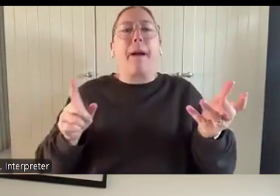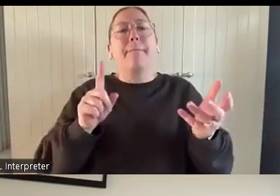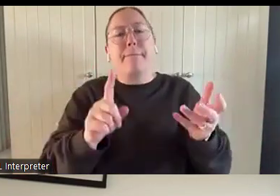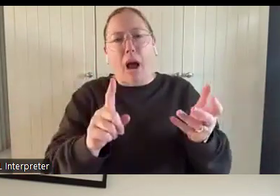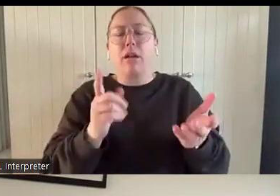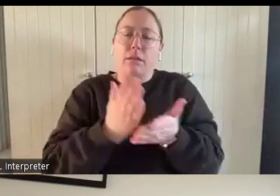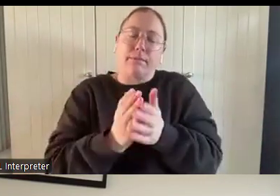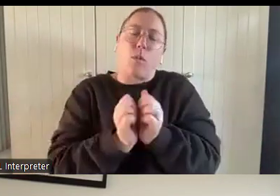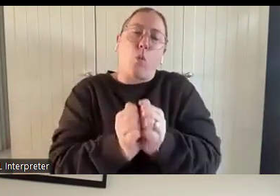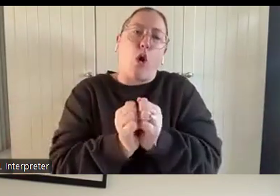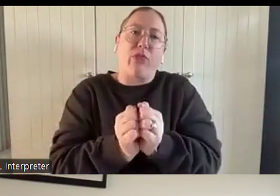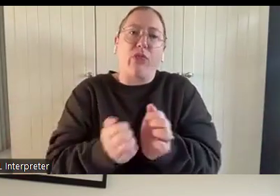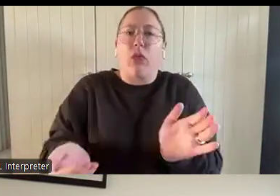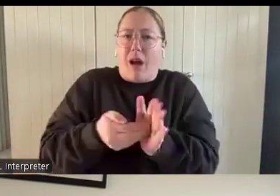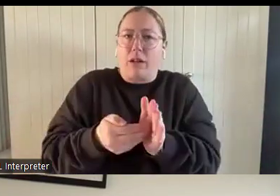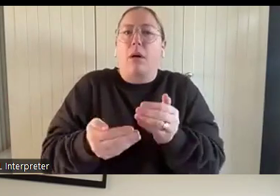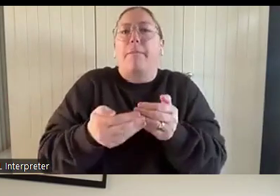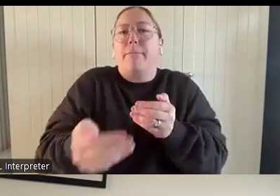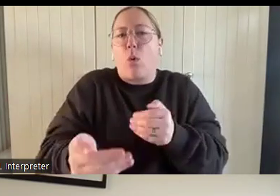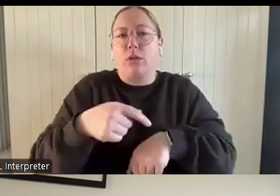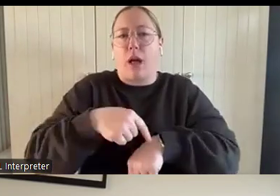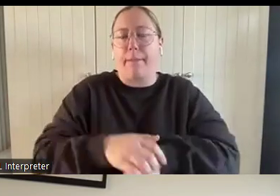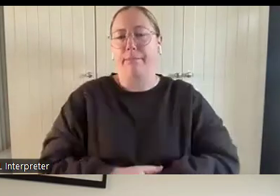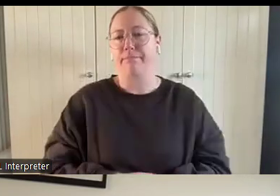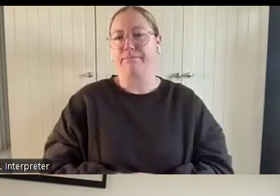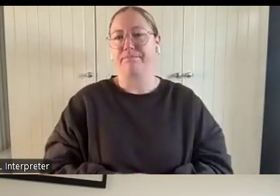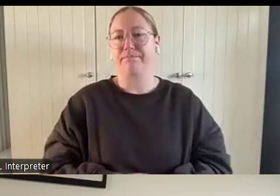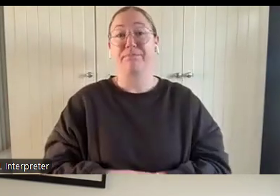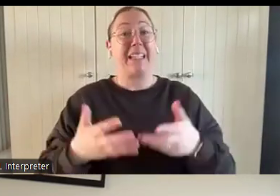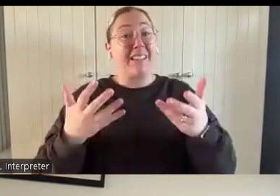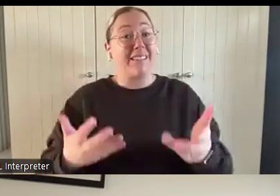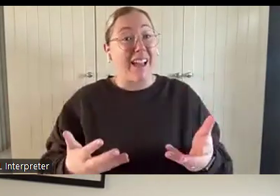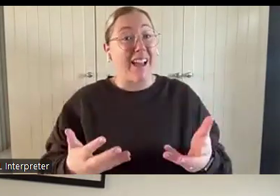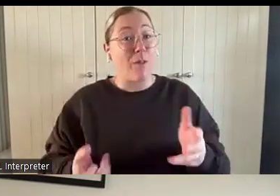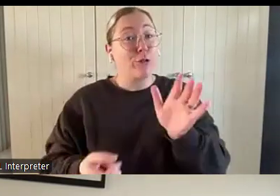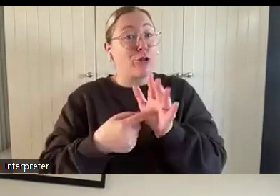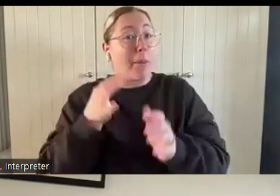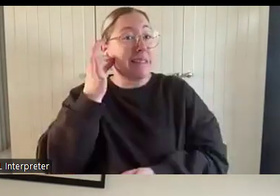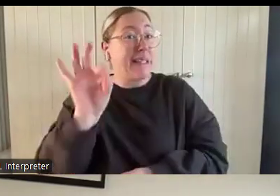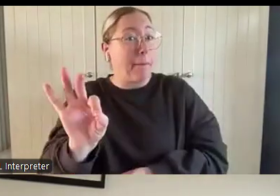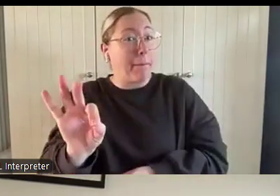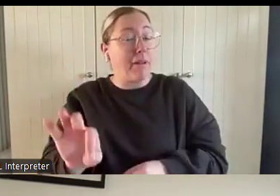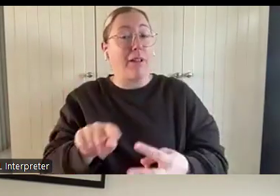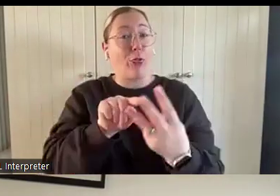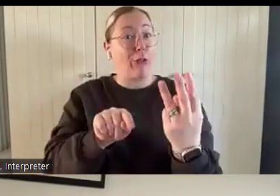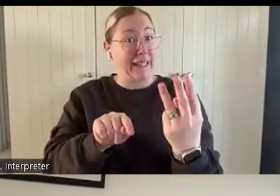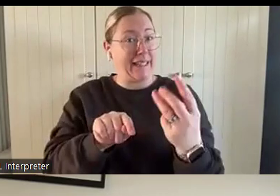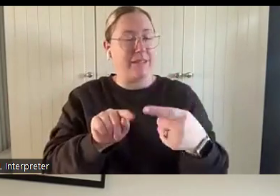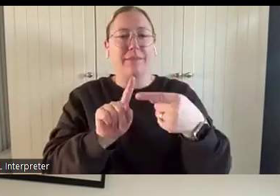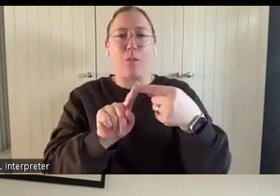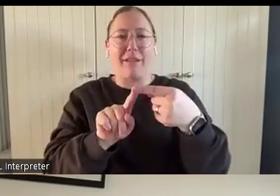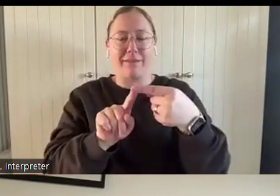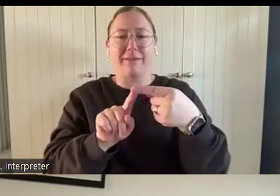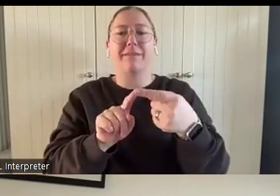doing. So moving on to our 3 top tips. Number 1, ensuring what you're trying